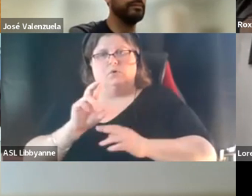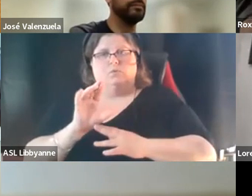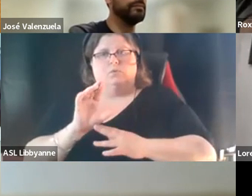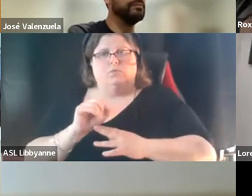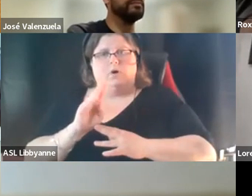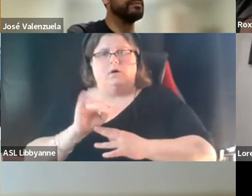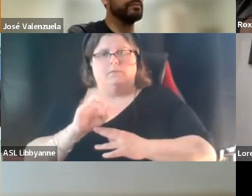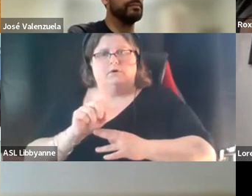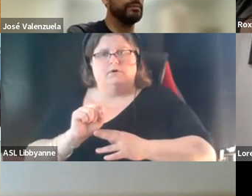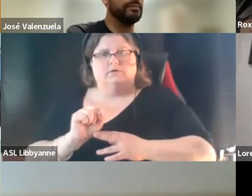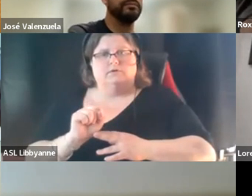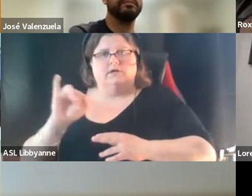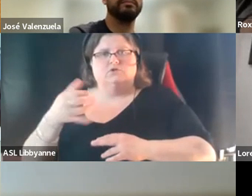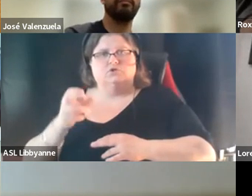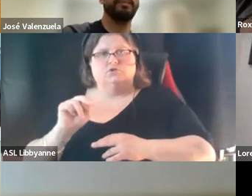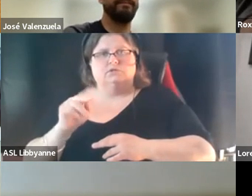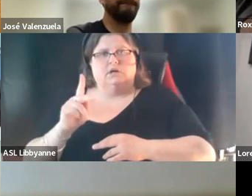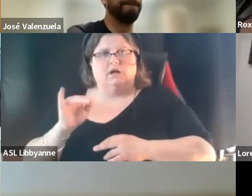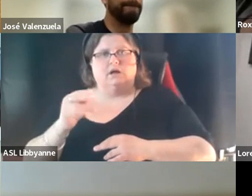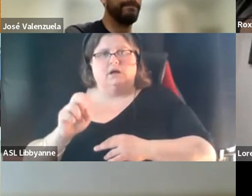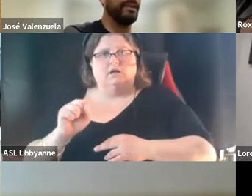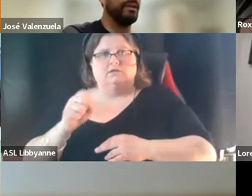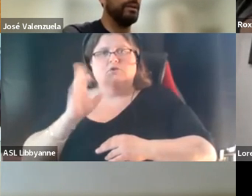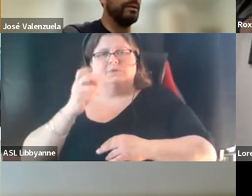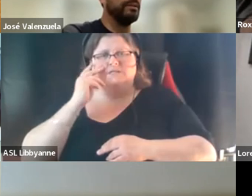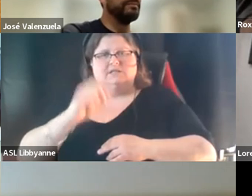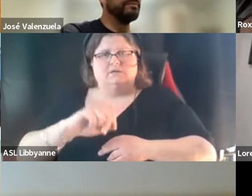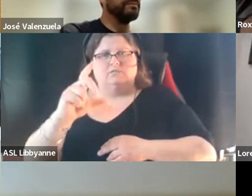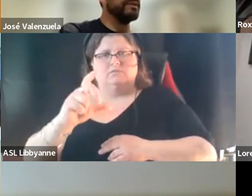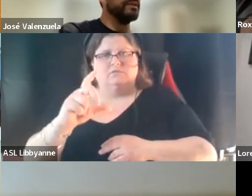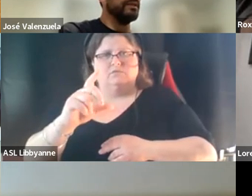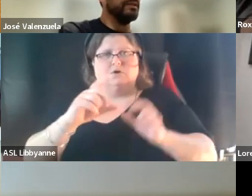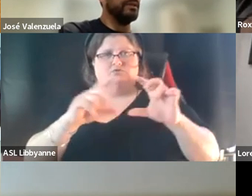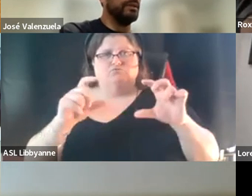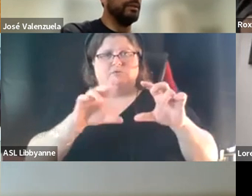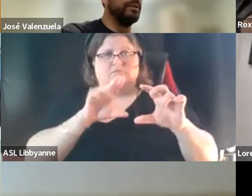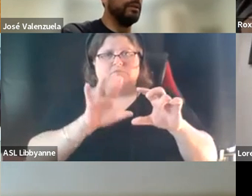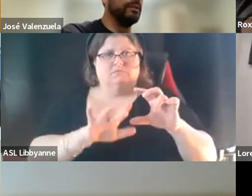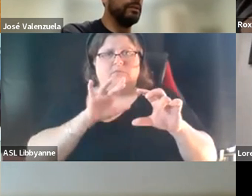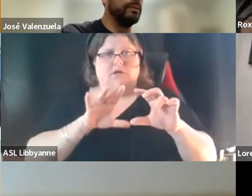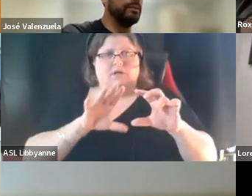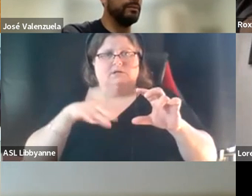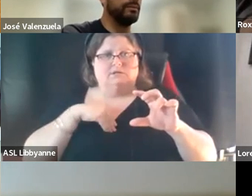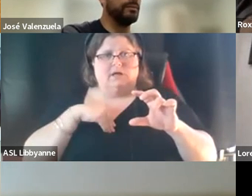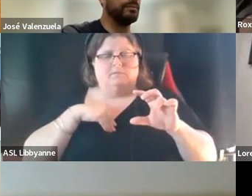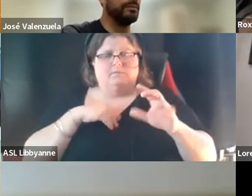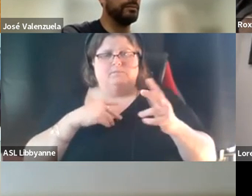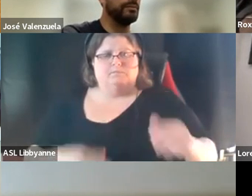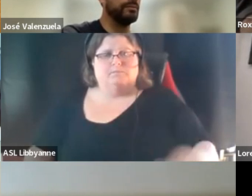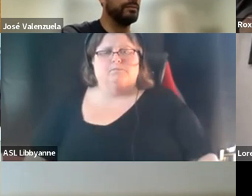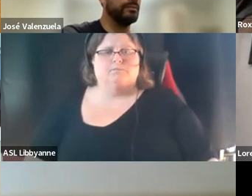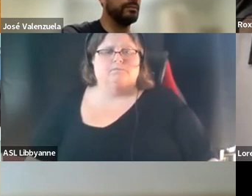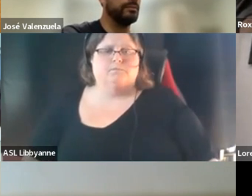Jenkins. You'll see a prompt on your screen. And then after you've accepted it, you